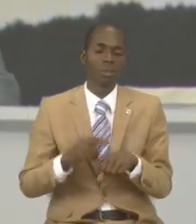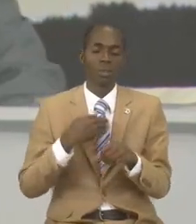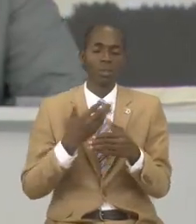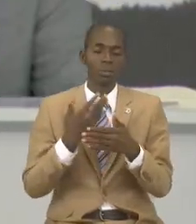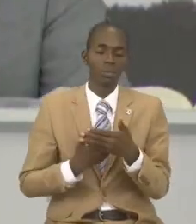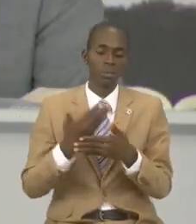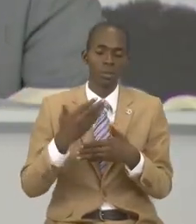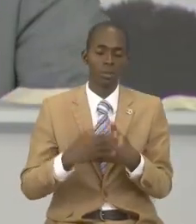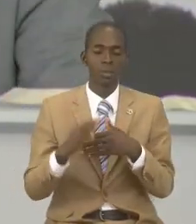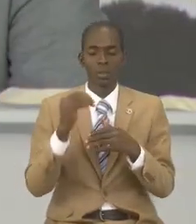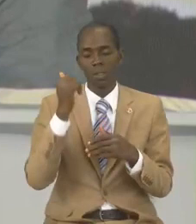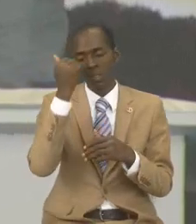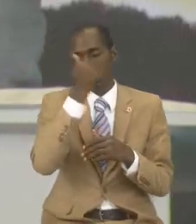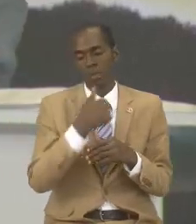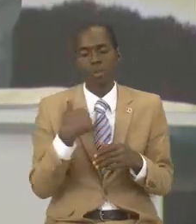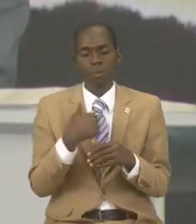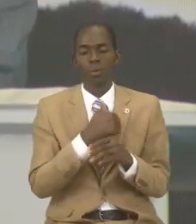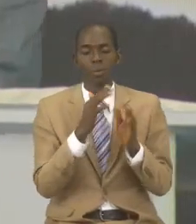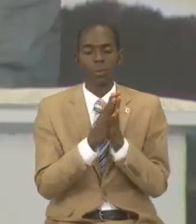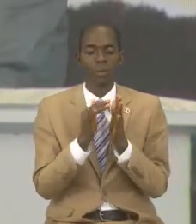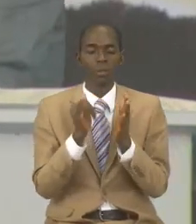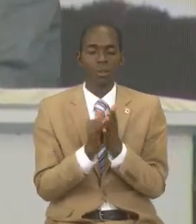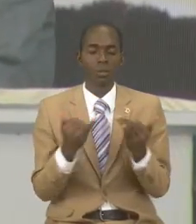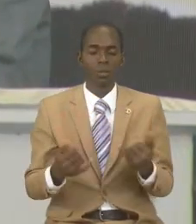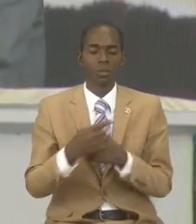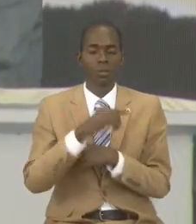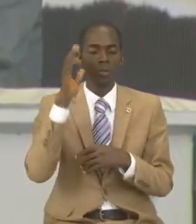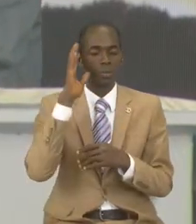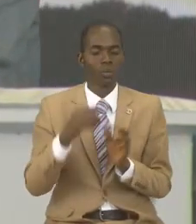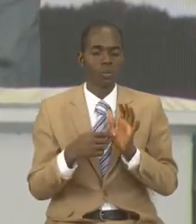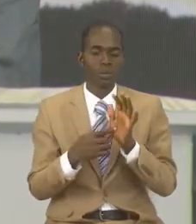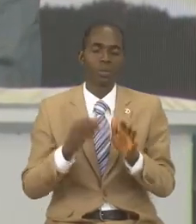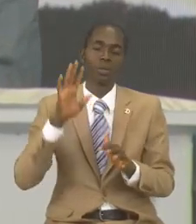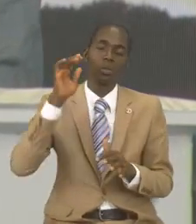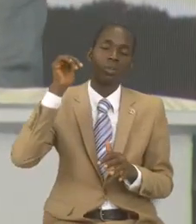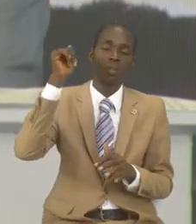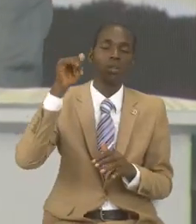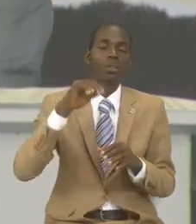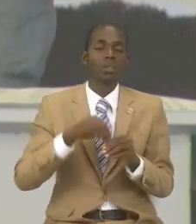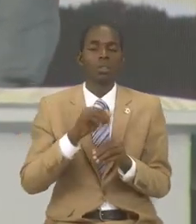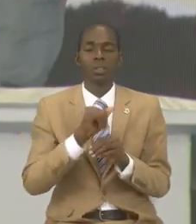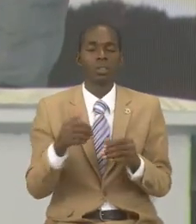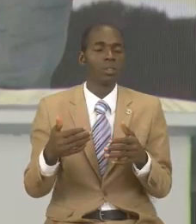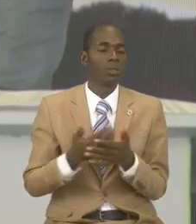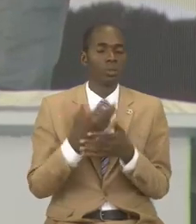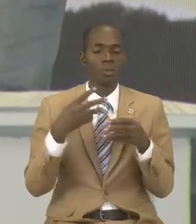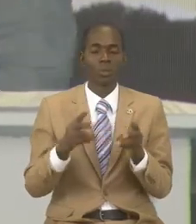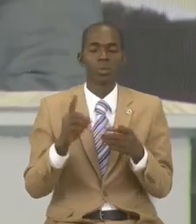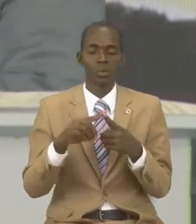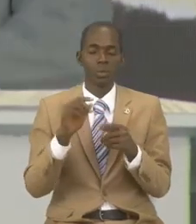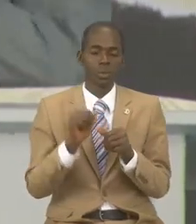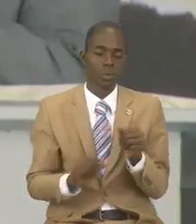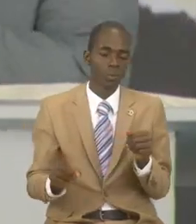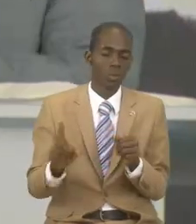Africa. Lord, we pray that today you reveal yourself in a new dimension to